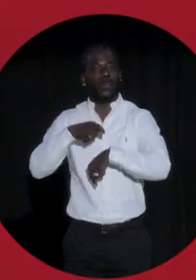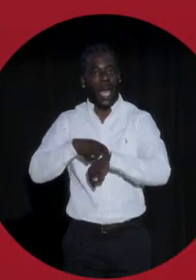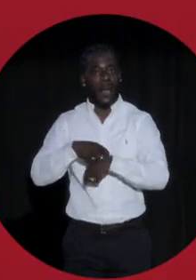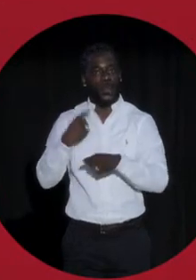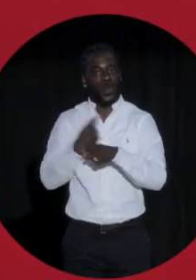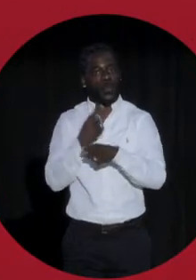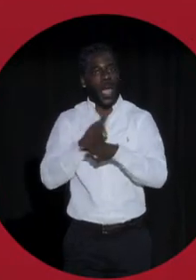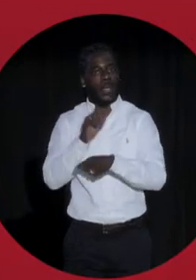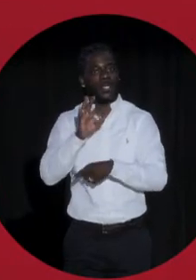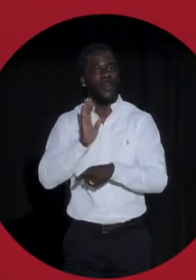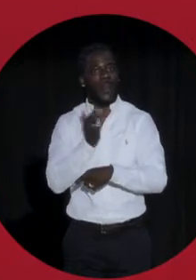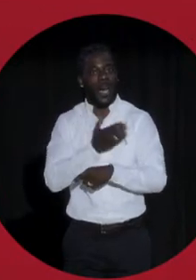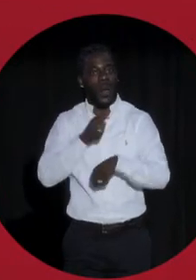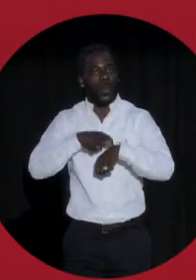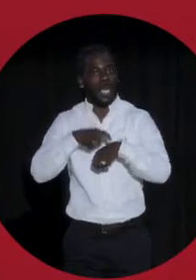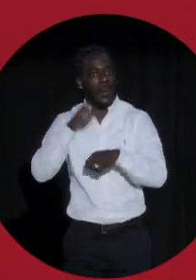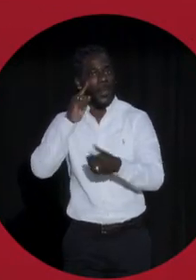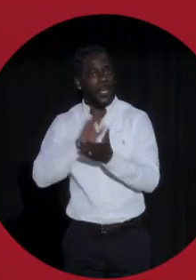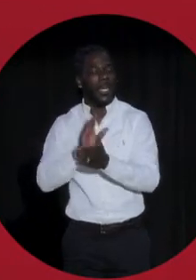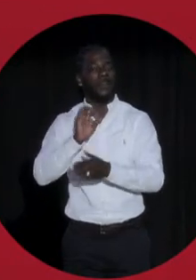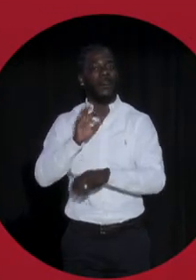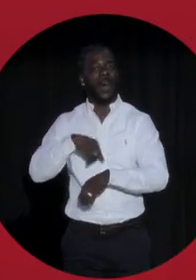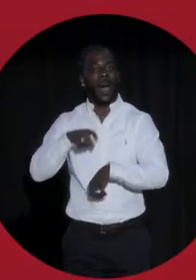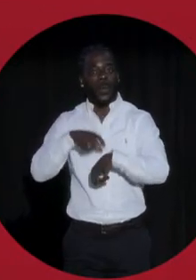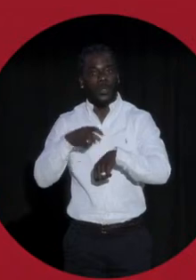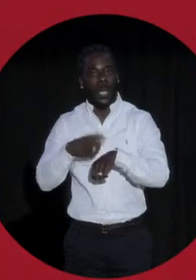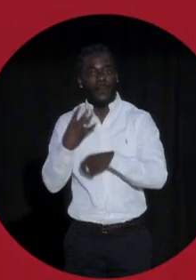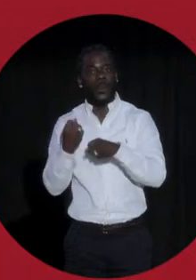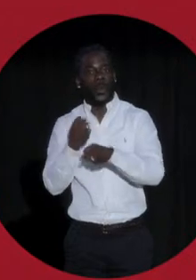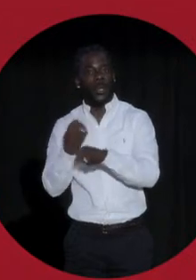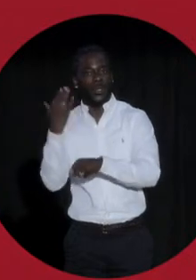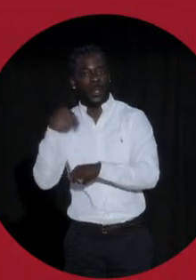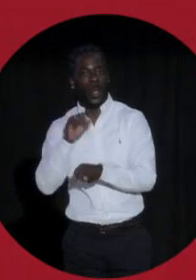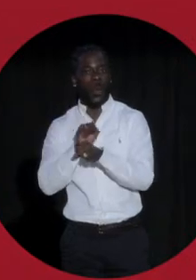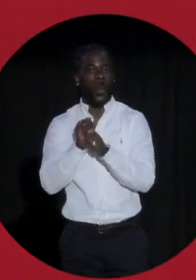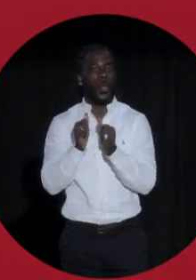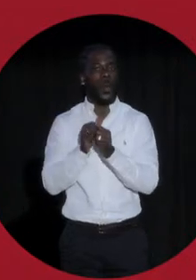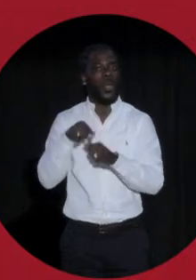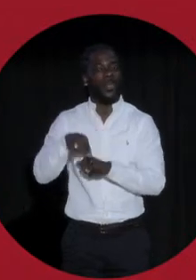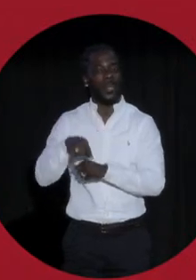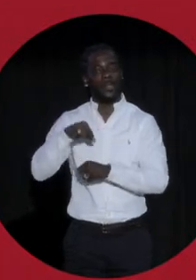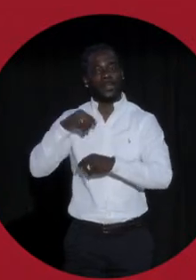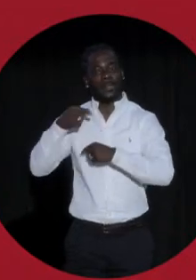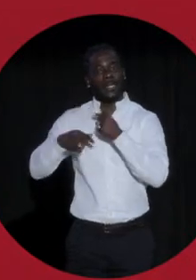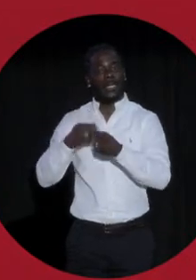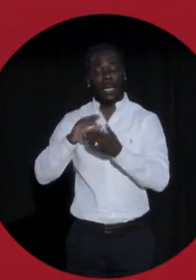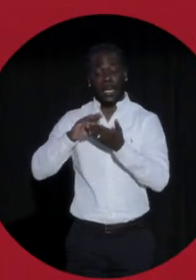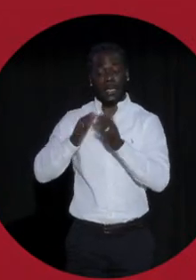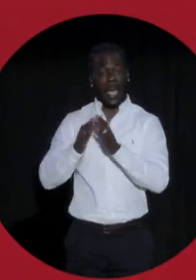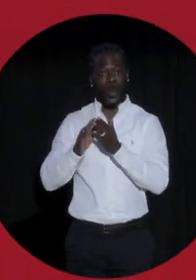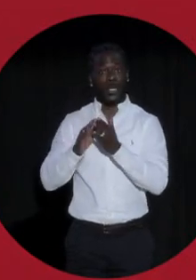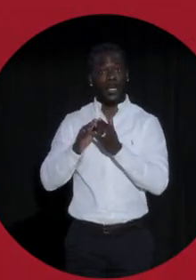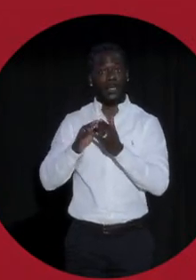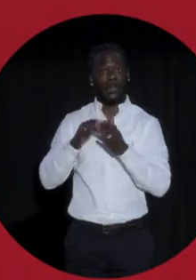our time, the belief in our time. 4 years ago, working with this county executive, we approved a